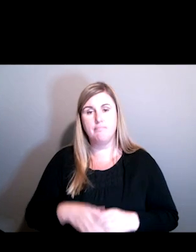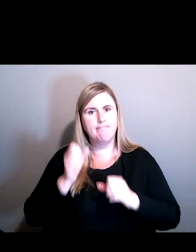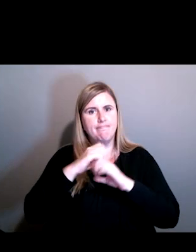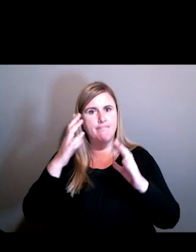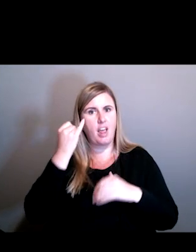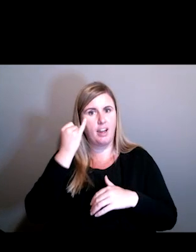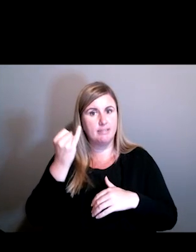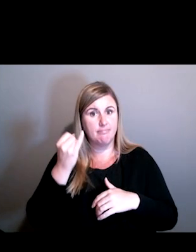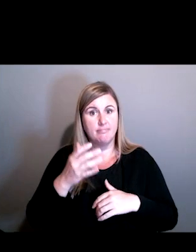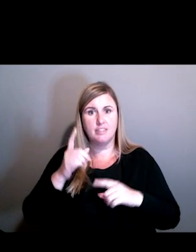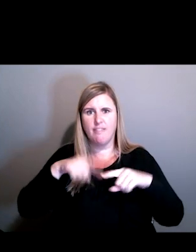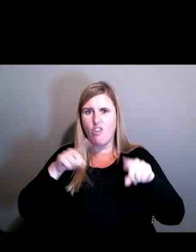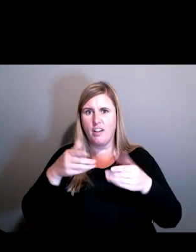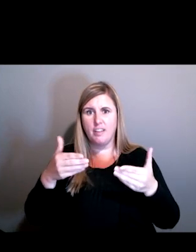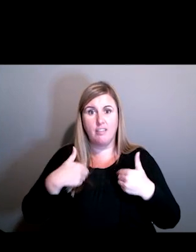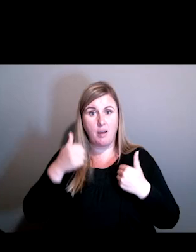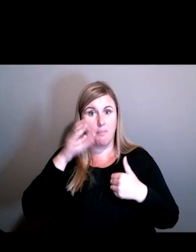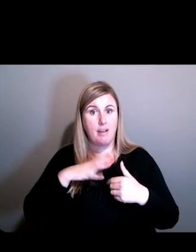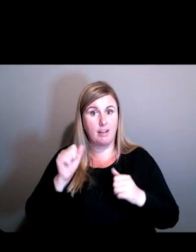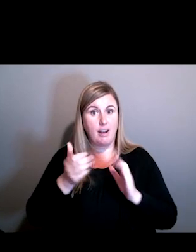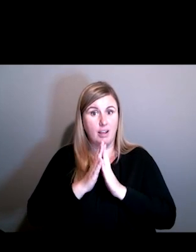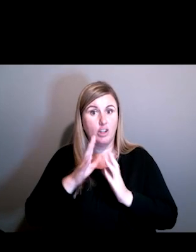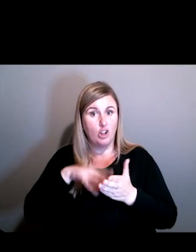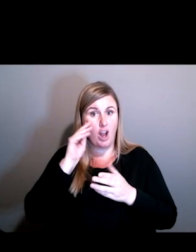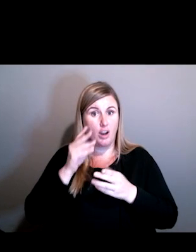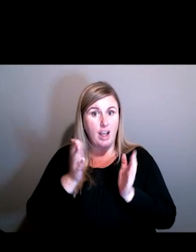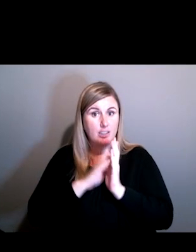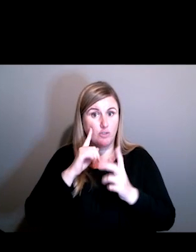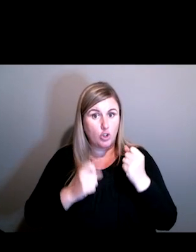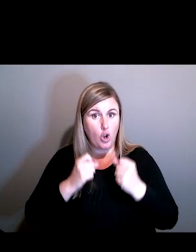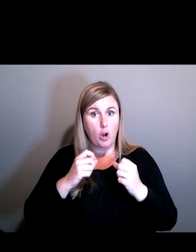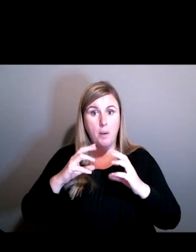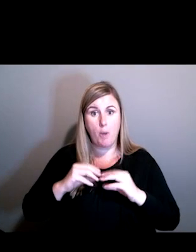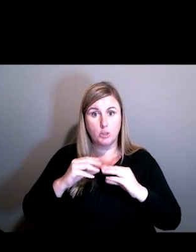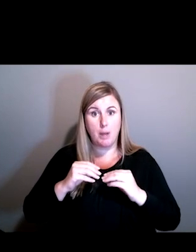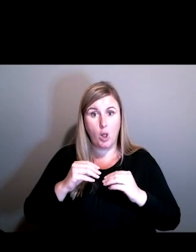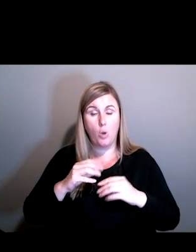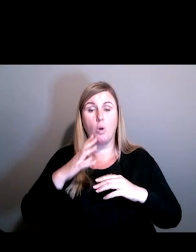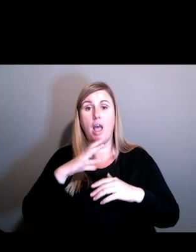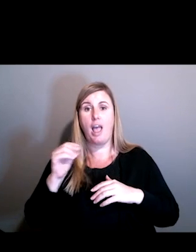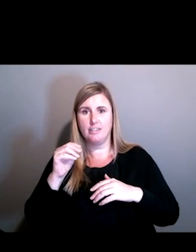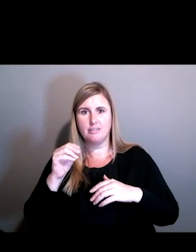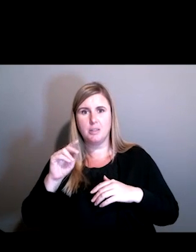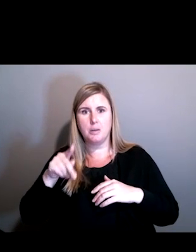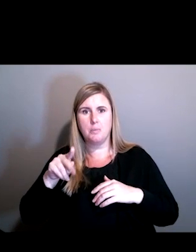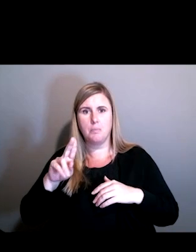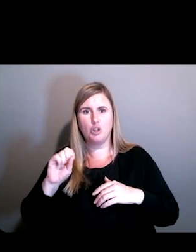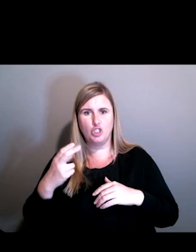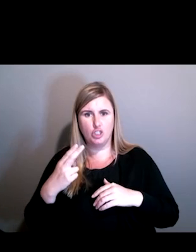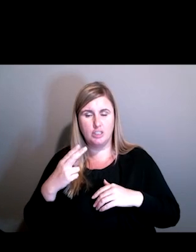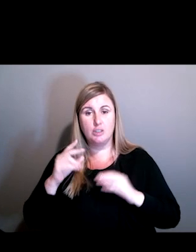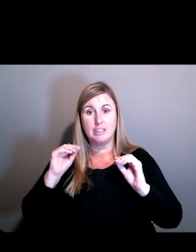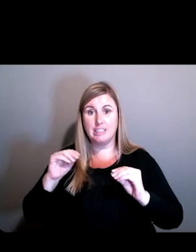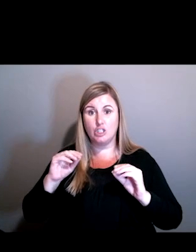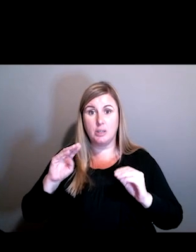You get the idea. So there's a variety of things that this young man can ask for. He's learning how to ask for car, marshmallow, and push. And